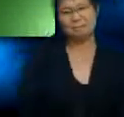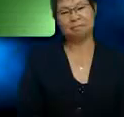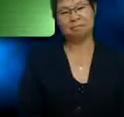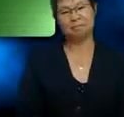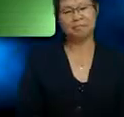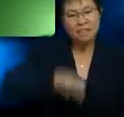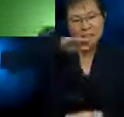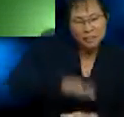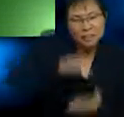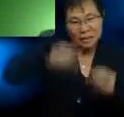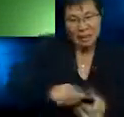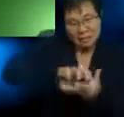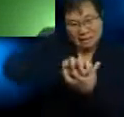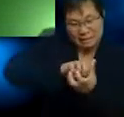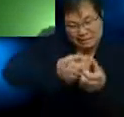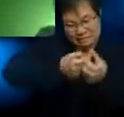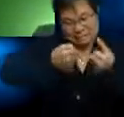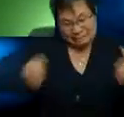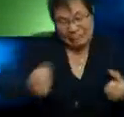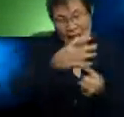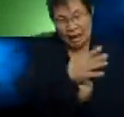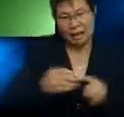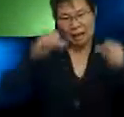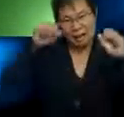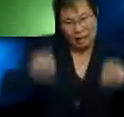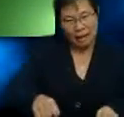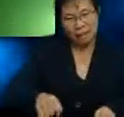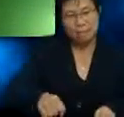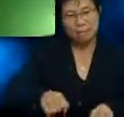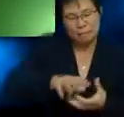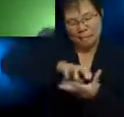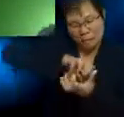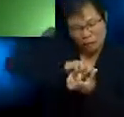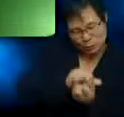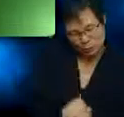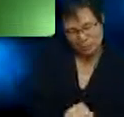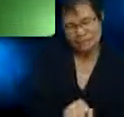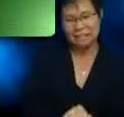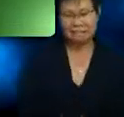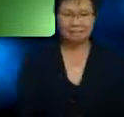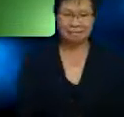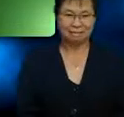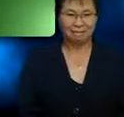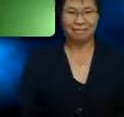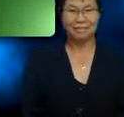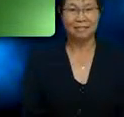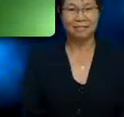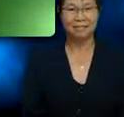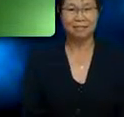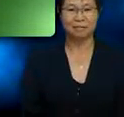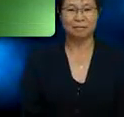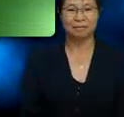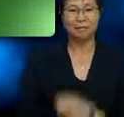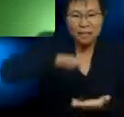A spring can be stretched and a spring can be squeezed.